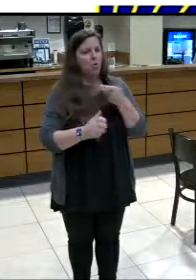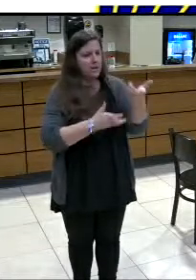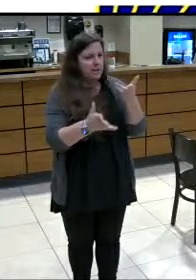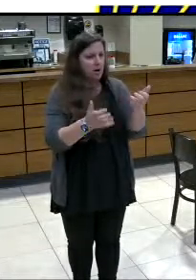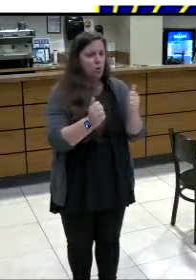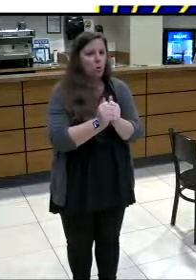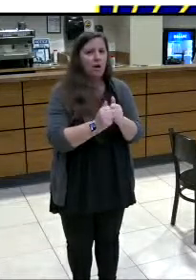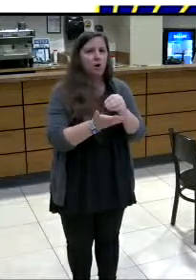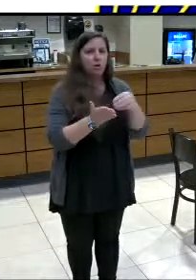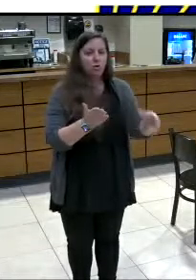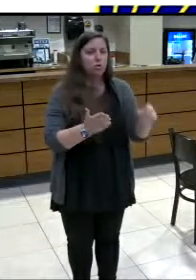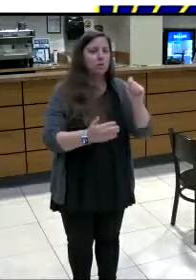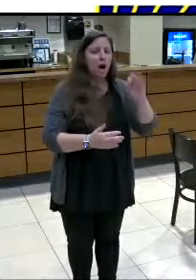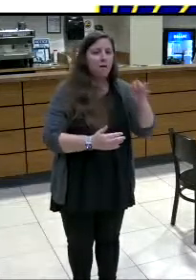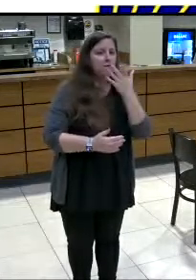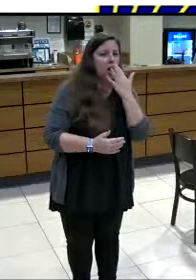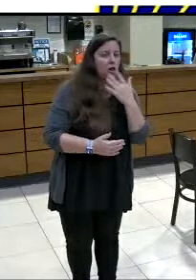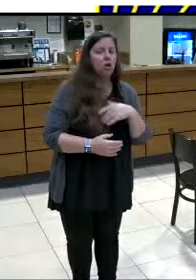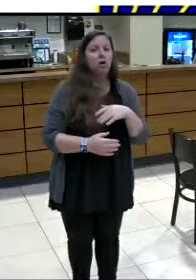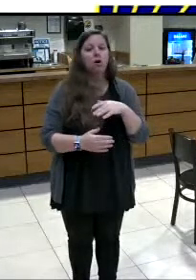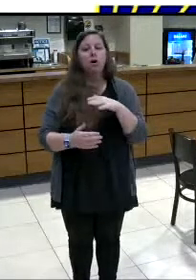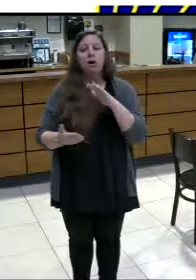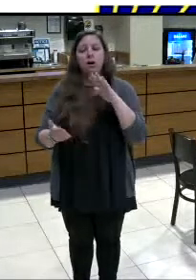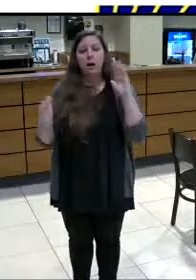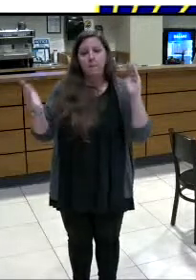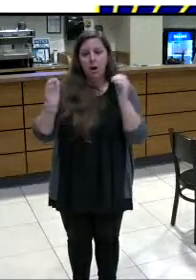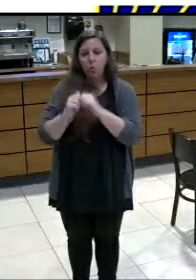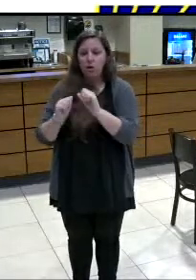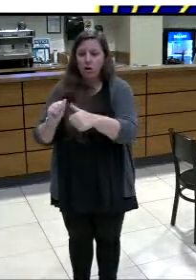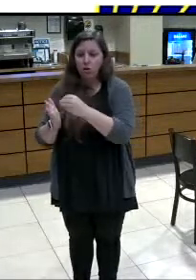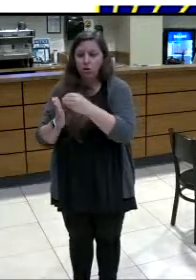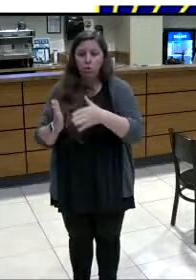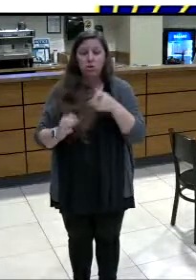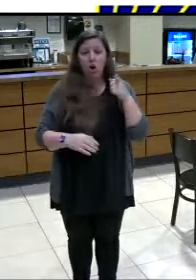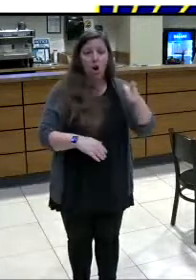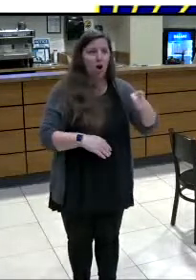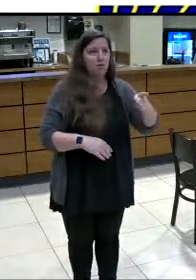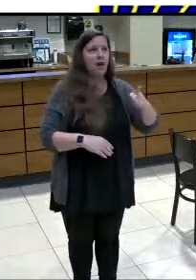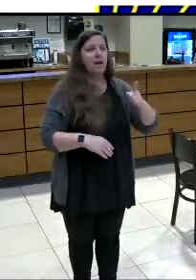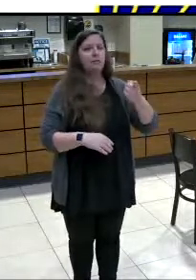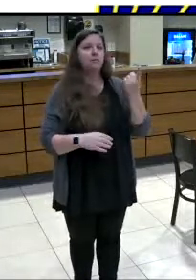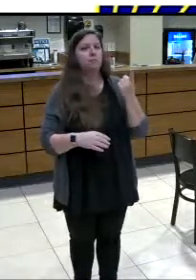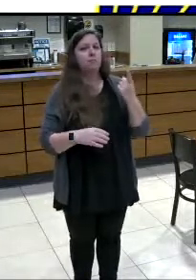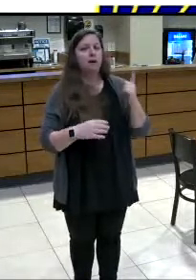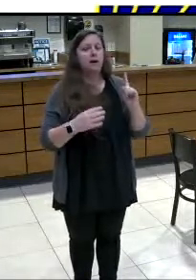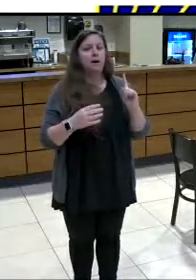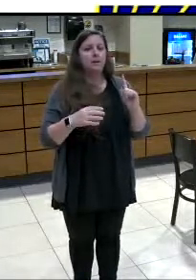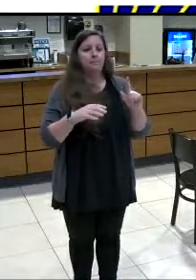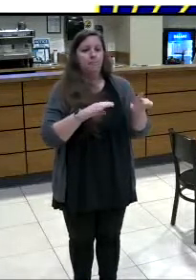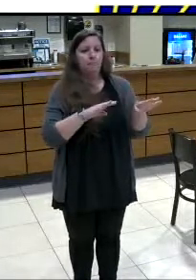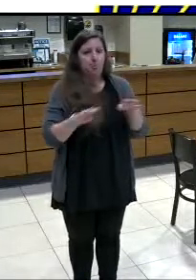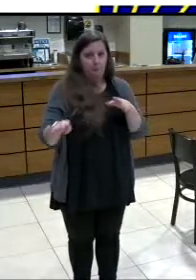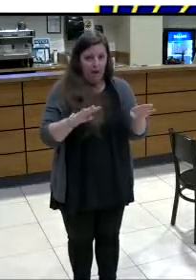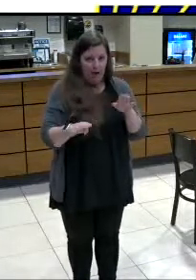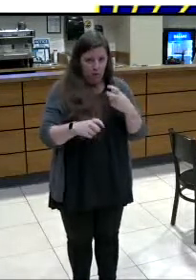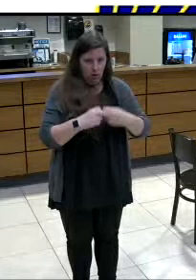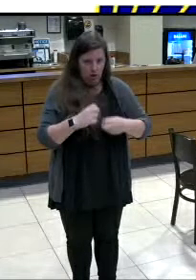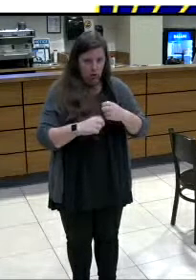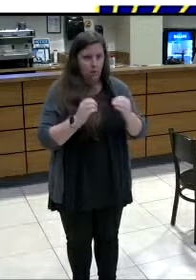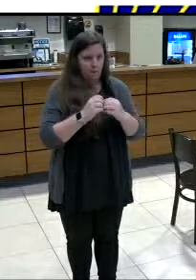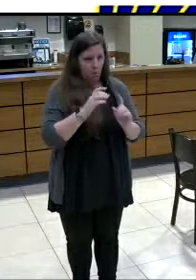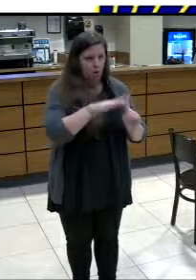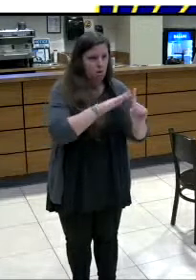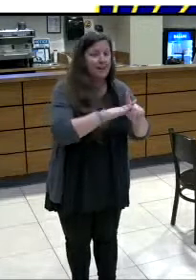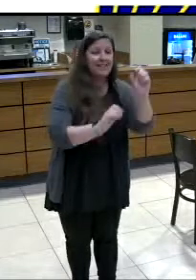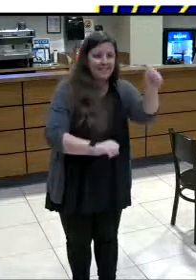acting out disproportionately? Yes, they are. But why is that happening? We want to make sure that we are addressing the root cause and make sure that